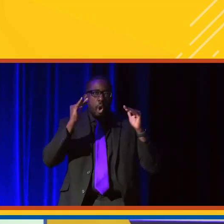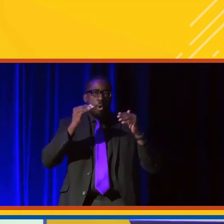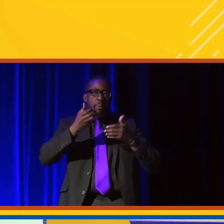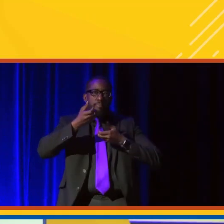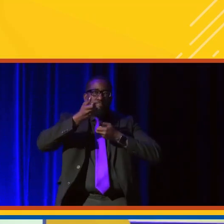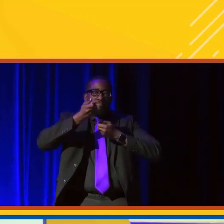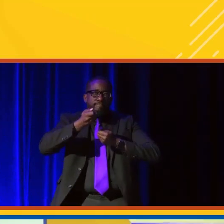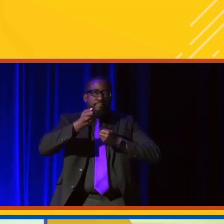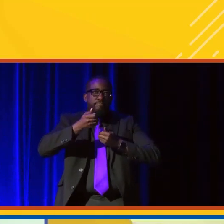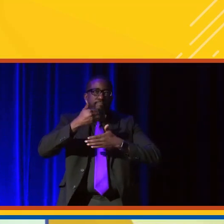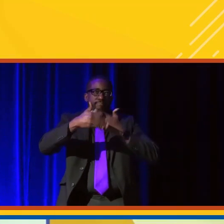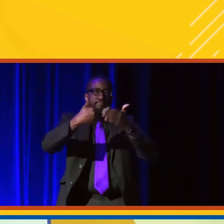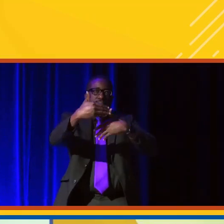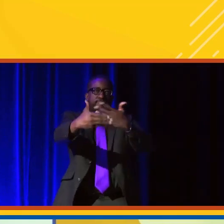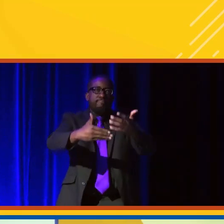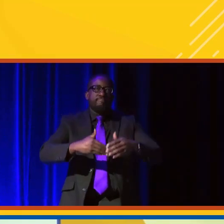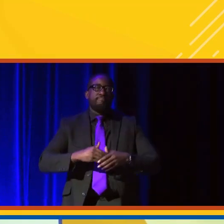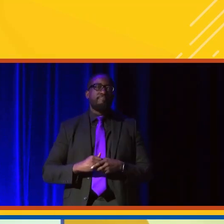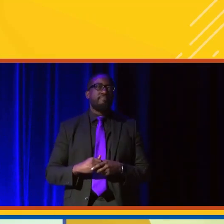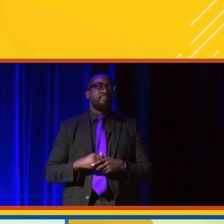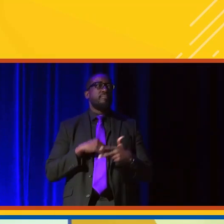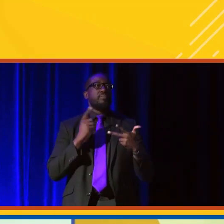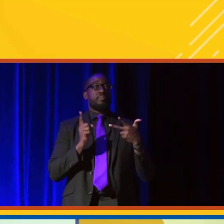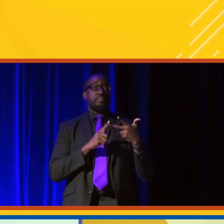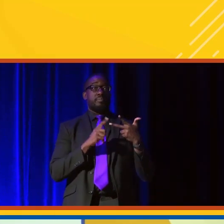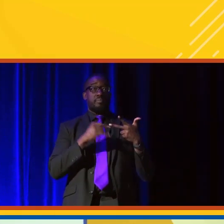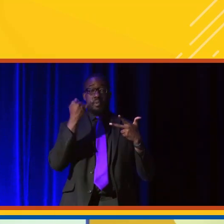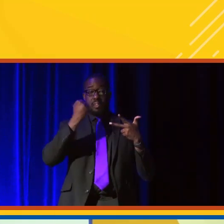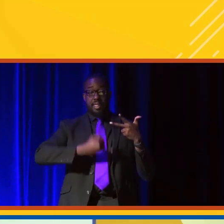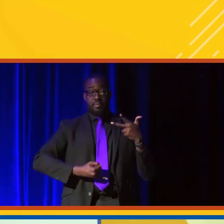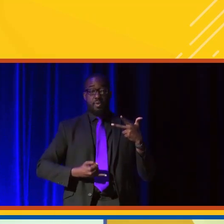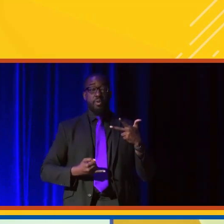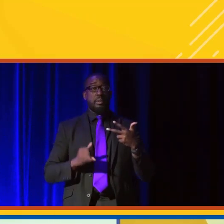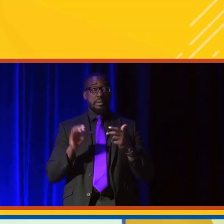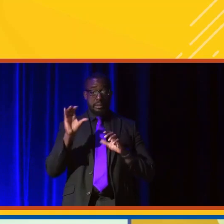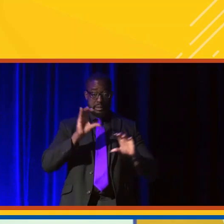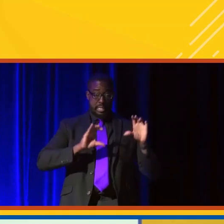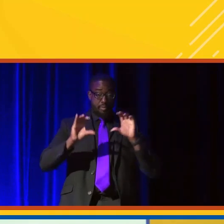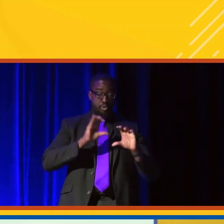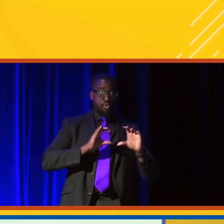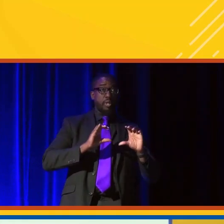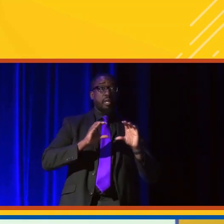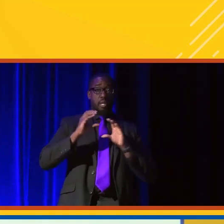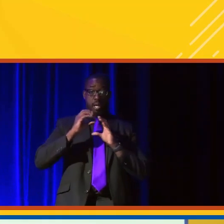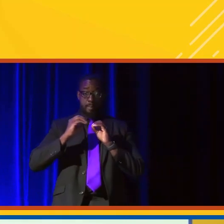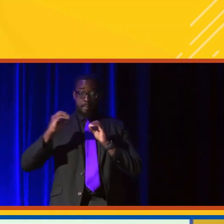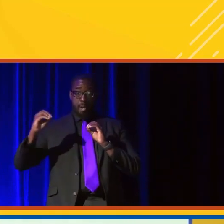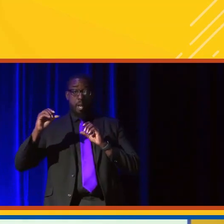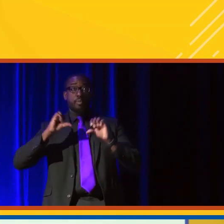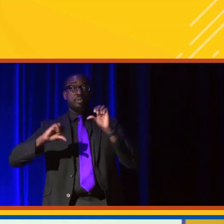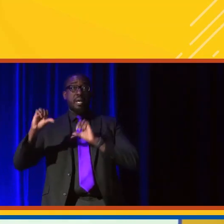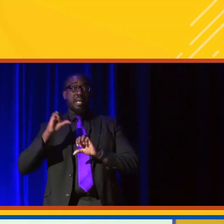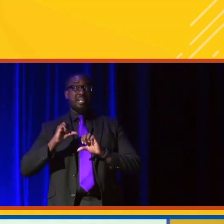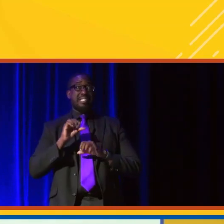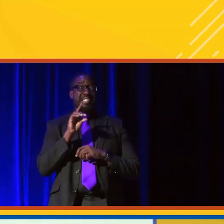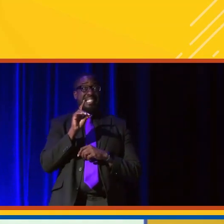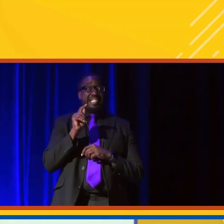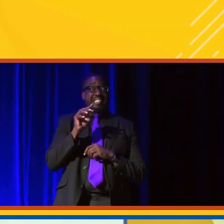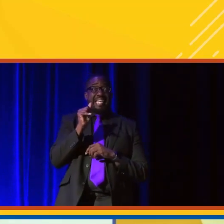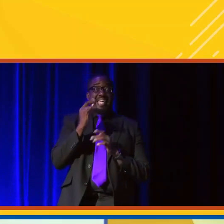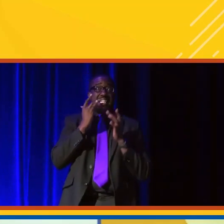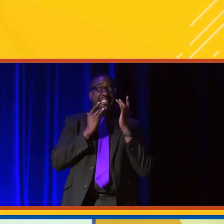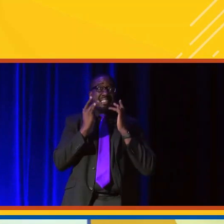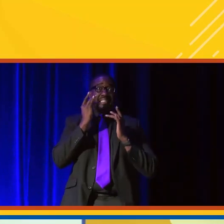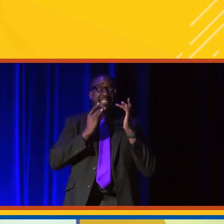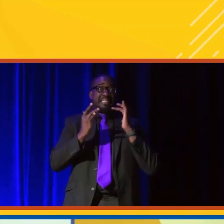accelerating this. And the last point is that while chemistry and polymer science are data scarce by necessity, most fields